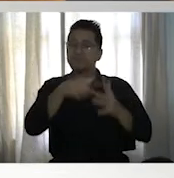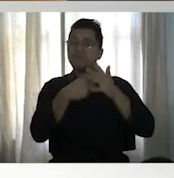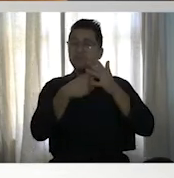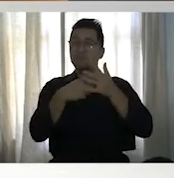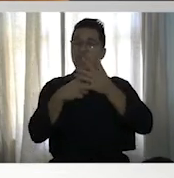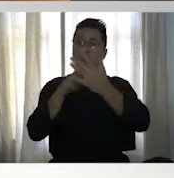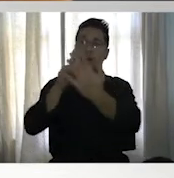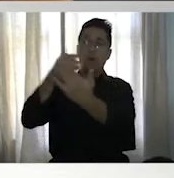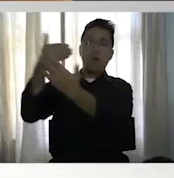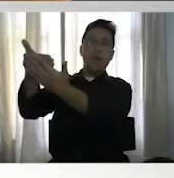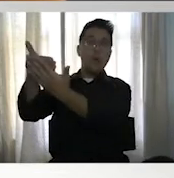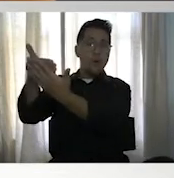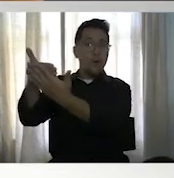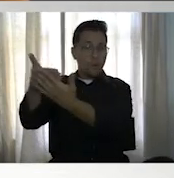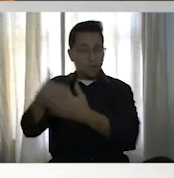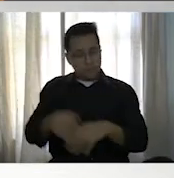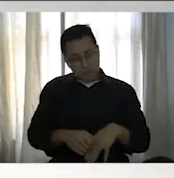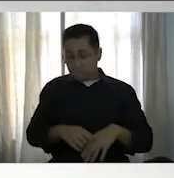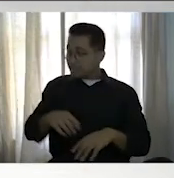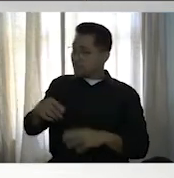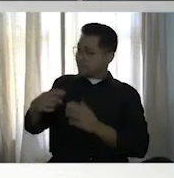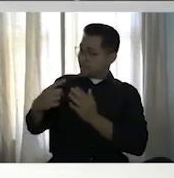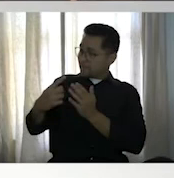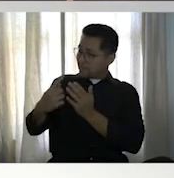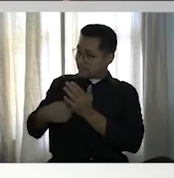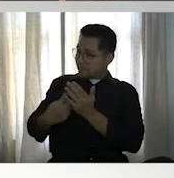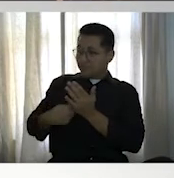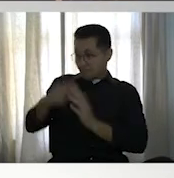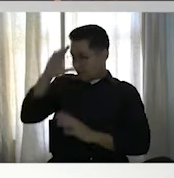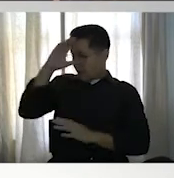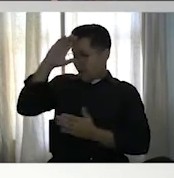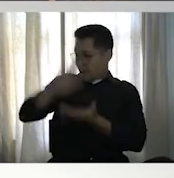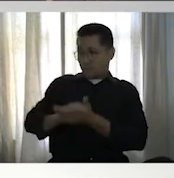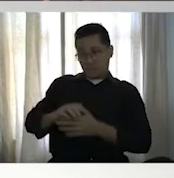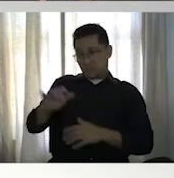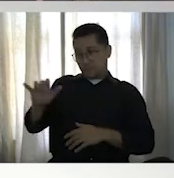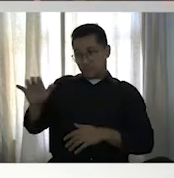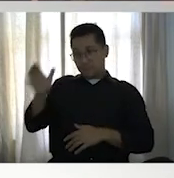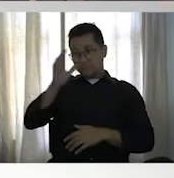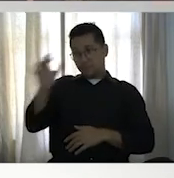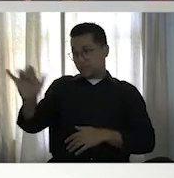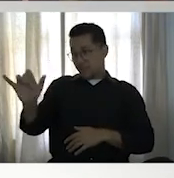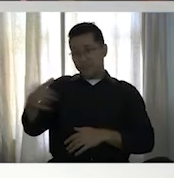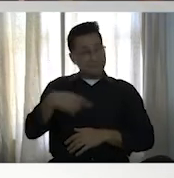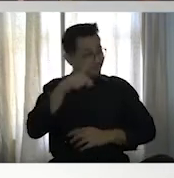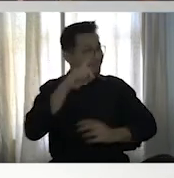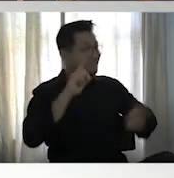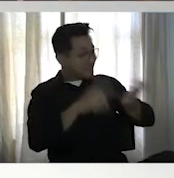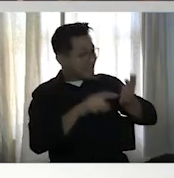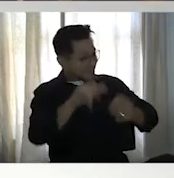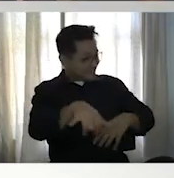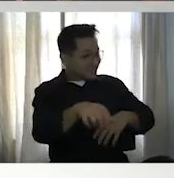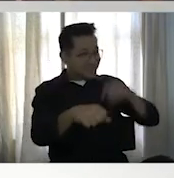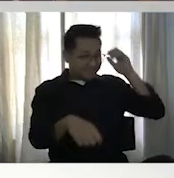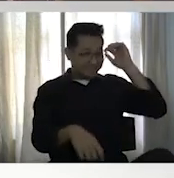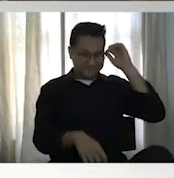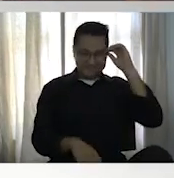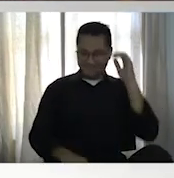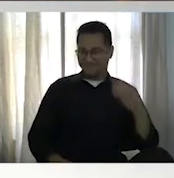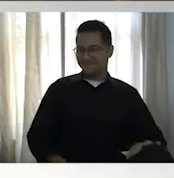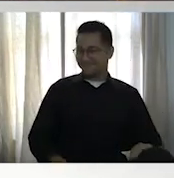up. Sometimes husbands can do that. Ever notice that? It's on the